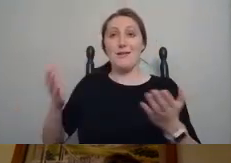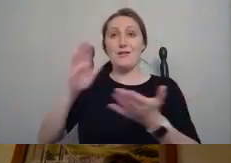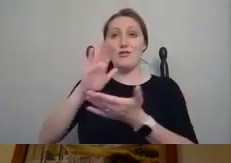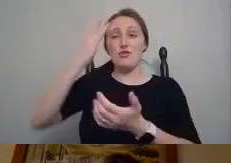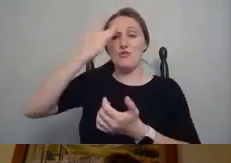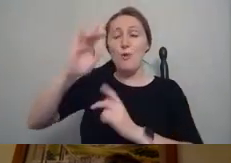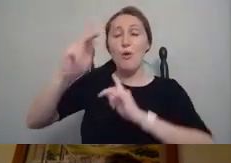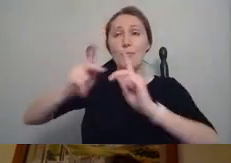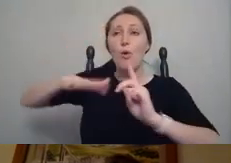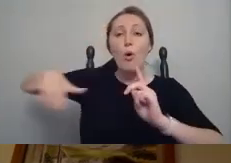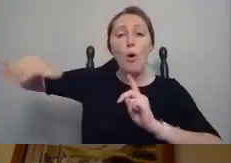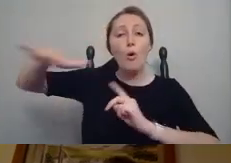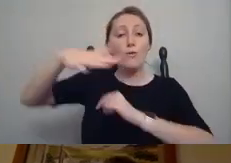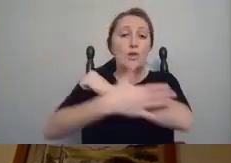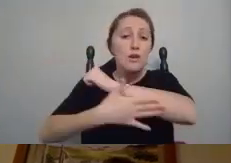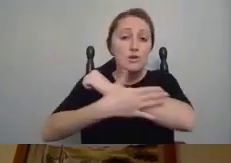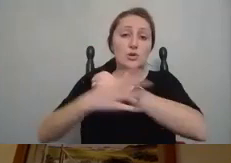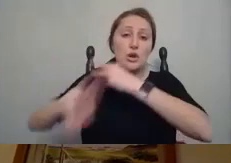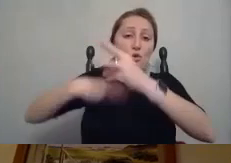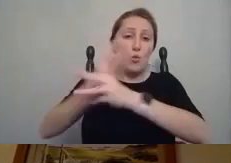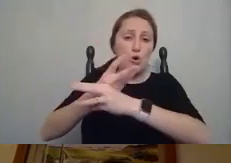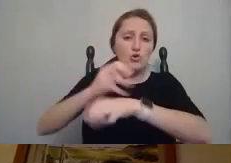working on. And for families,